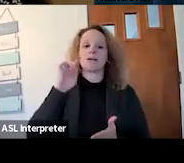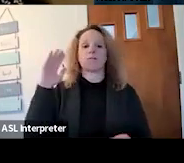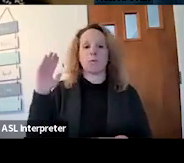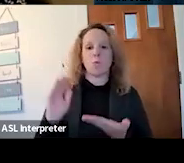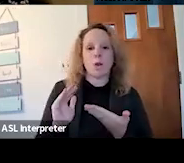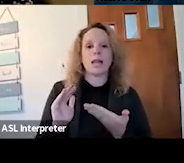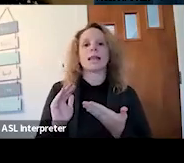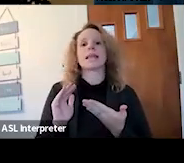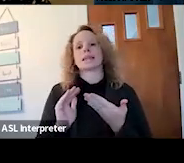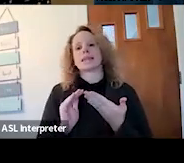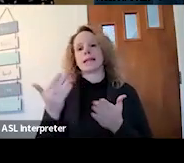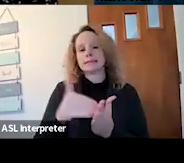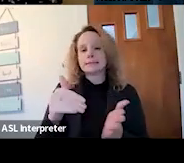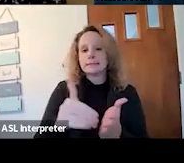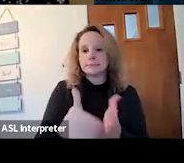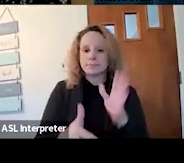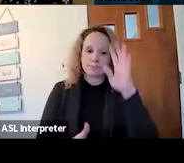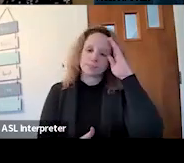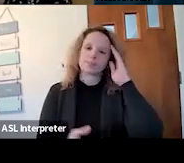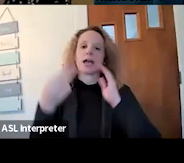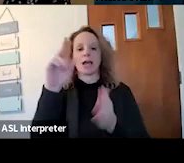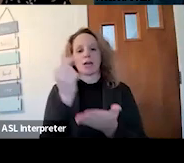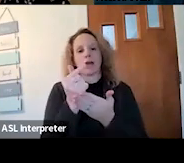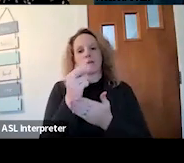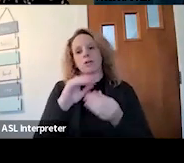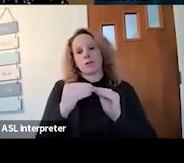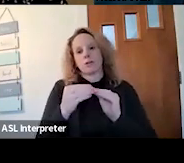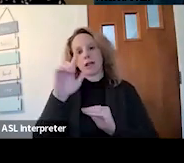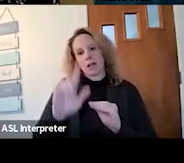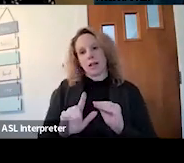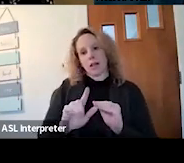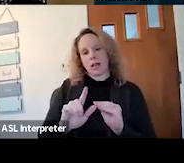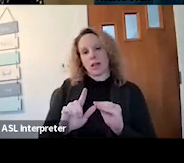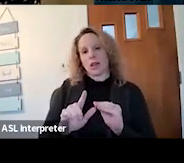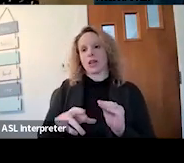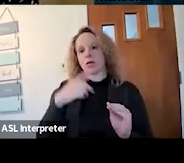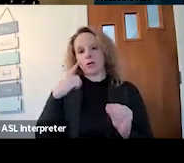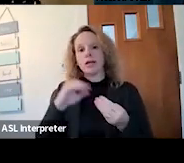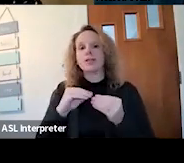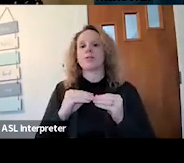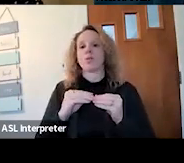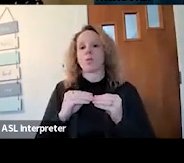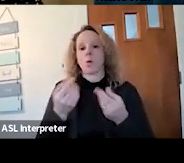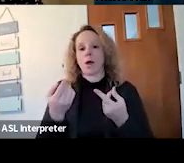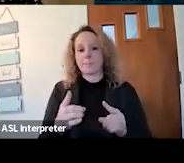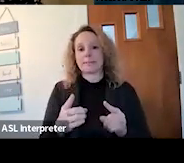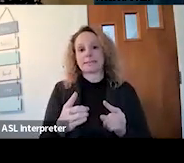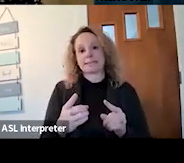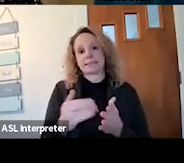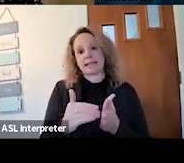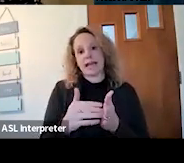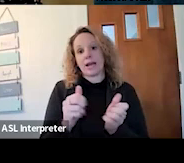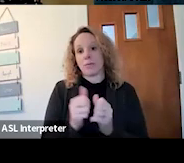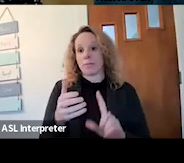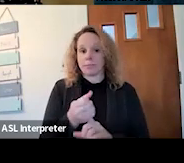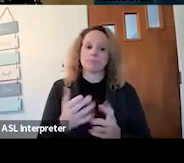court, as well as higher graduation rates and lower recidivism for participants. Involving family members